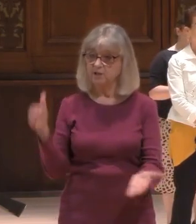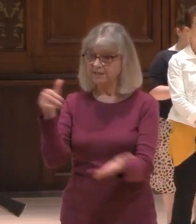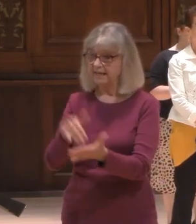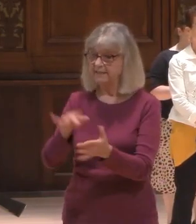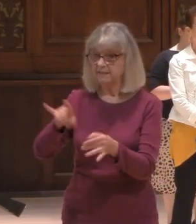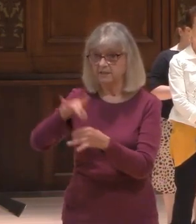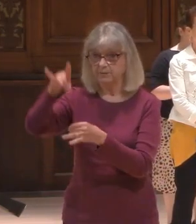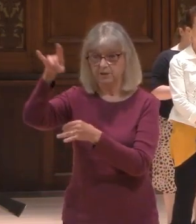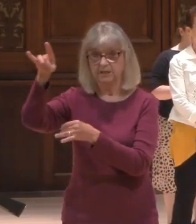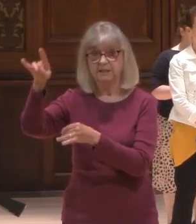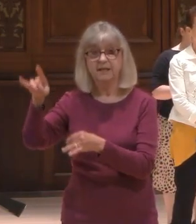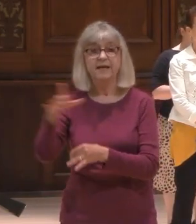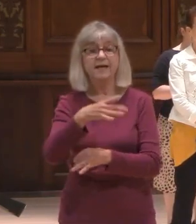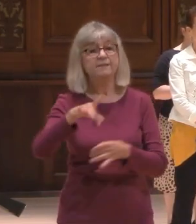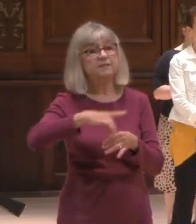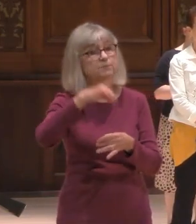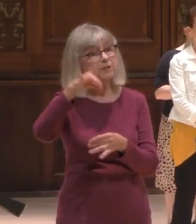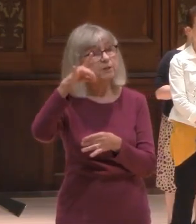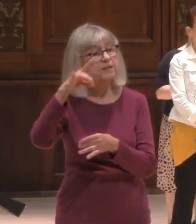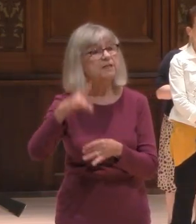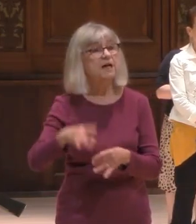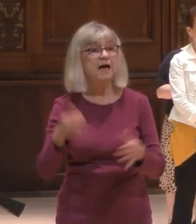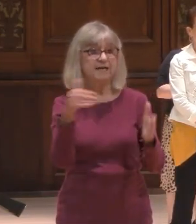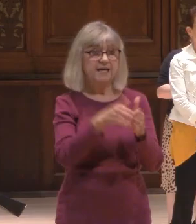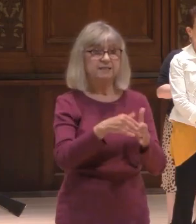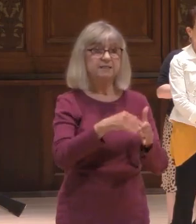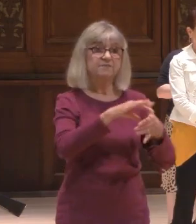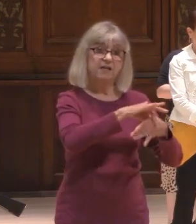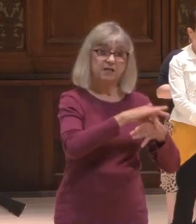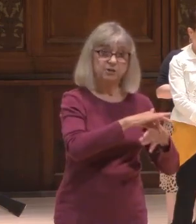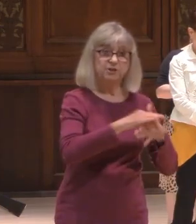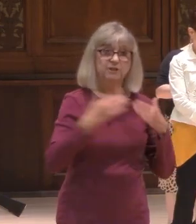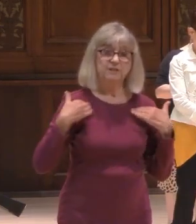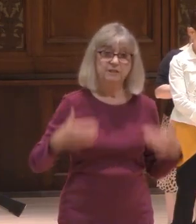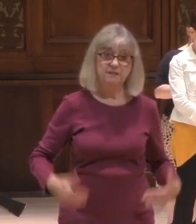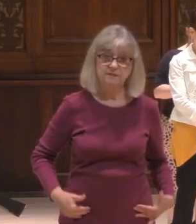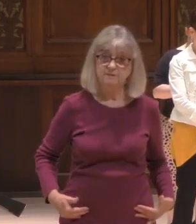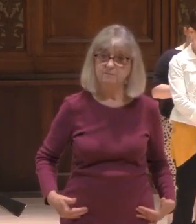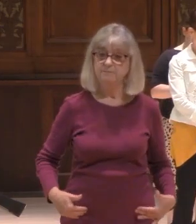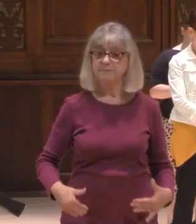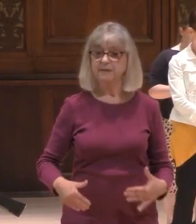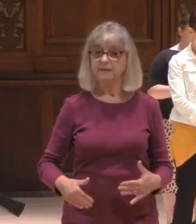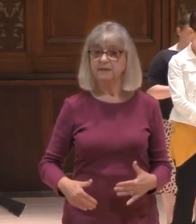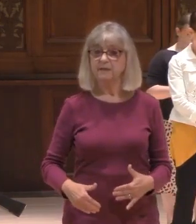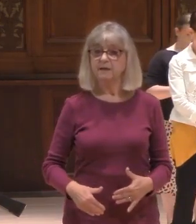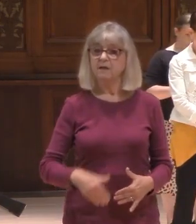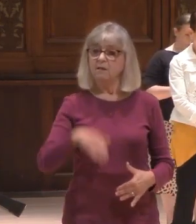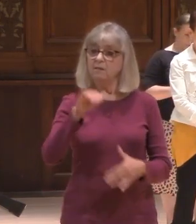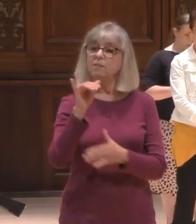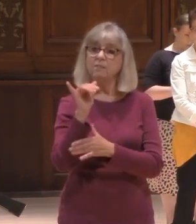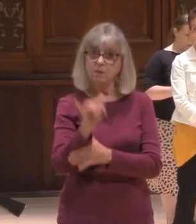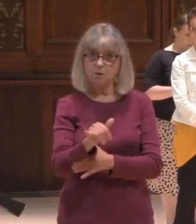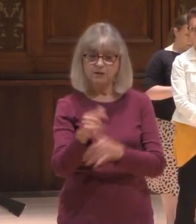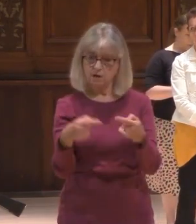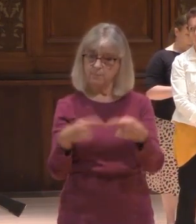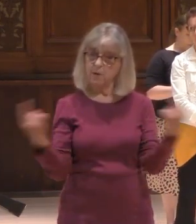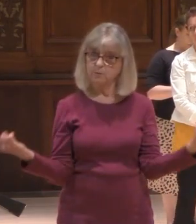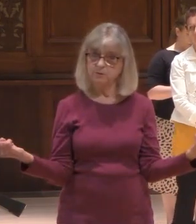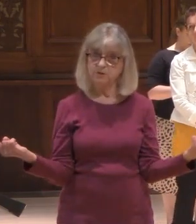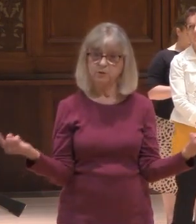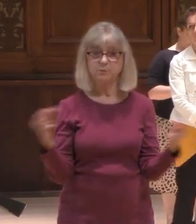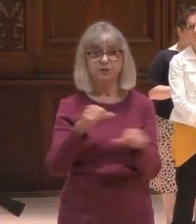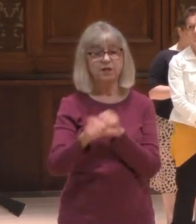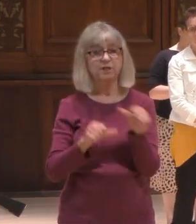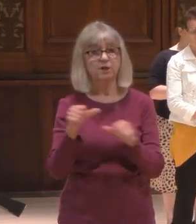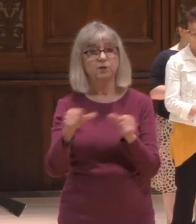Spirit, and the Spirit against the flesh. These are opposed to each other, so